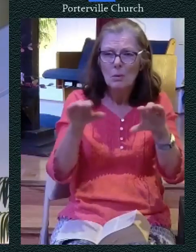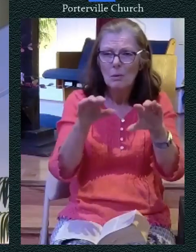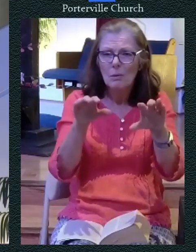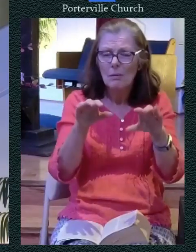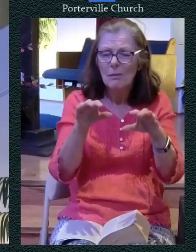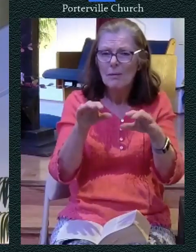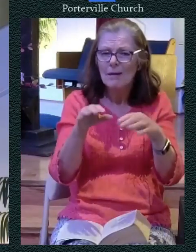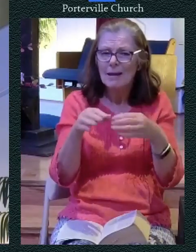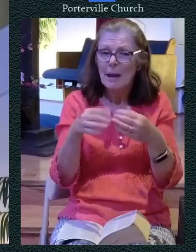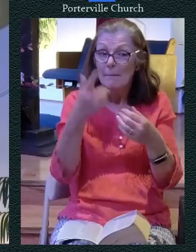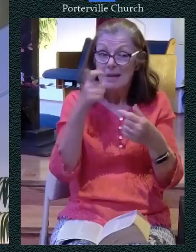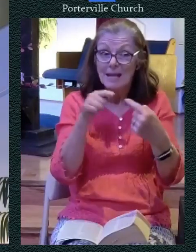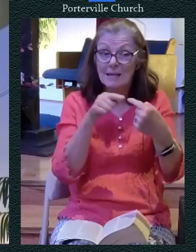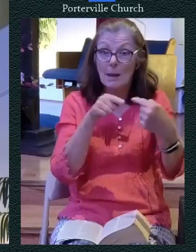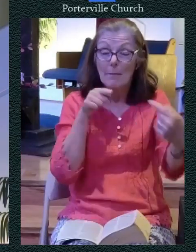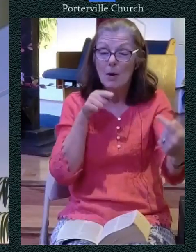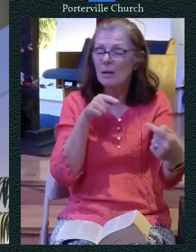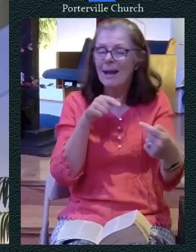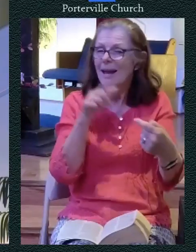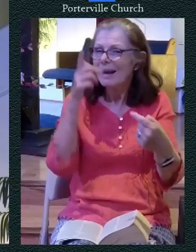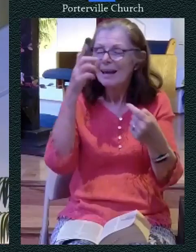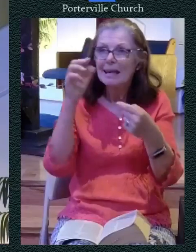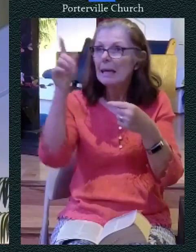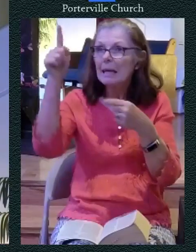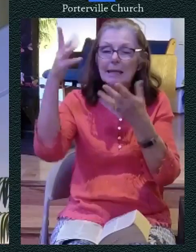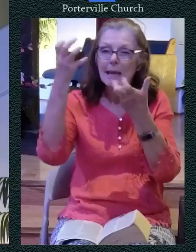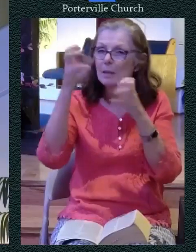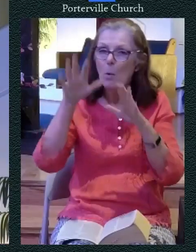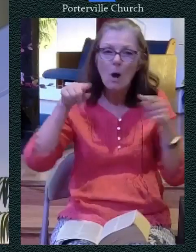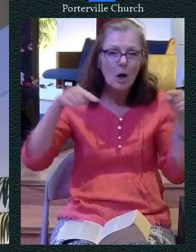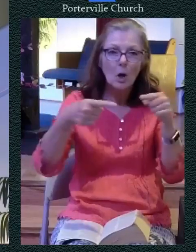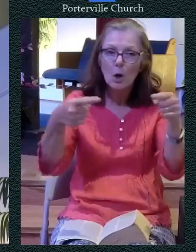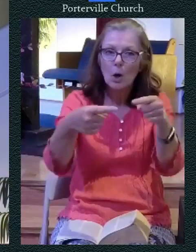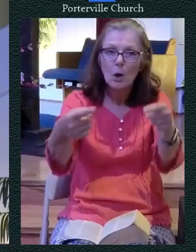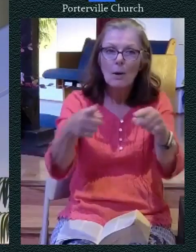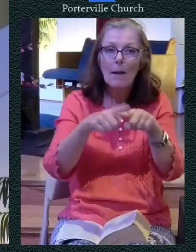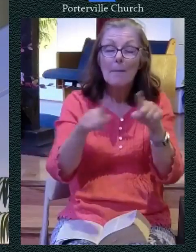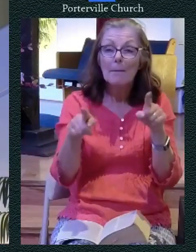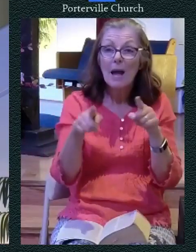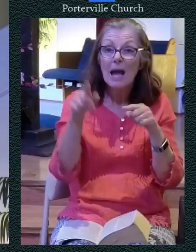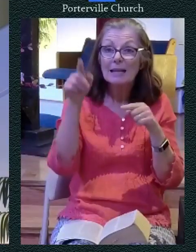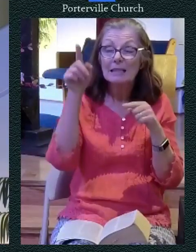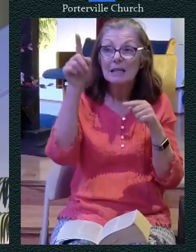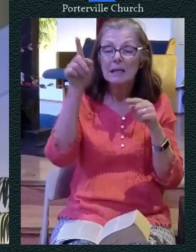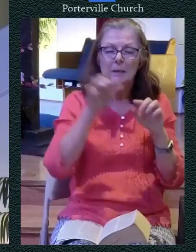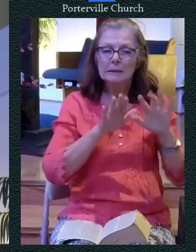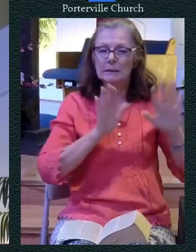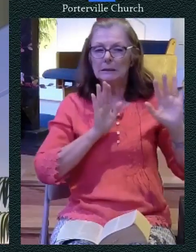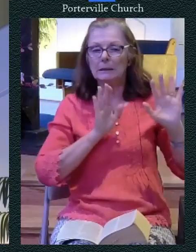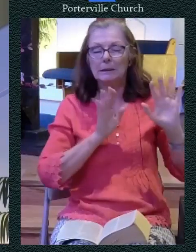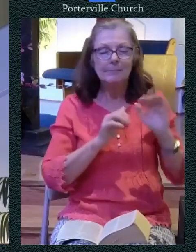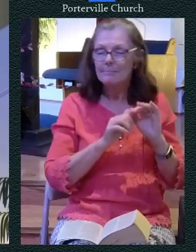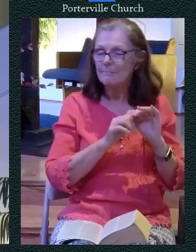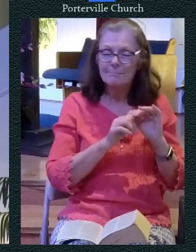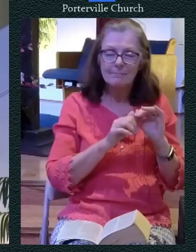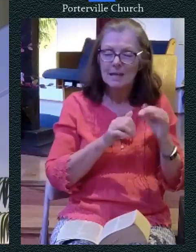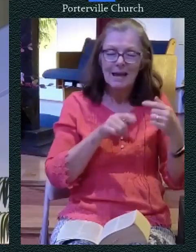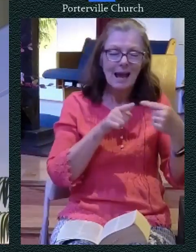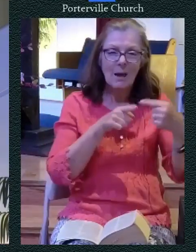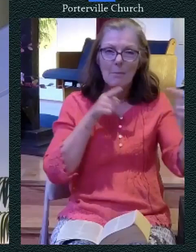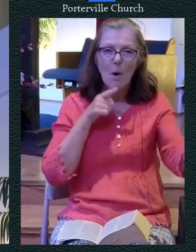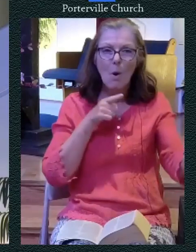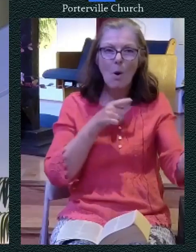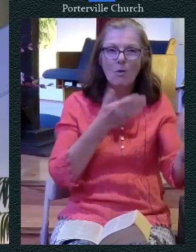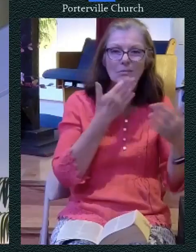and harm, but He can move in opposition because He wants to turn us and draw us back